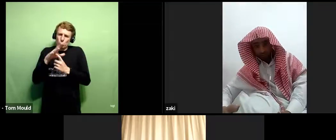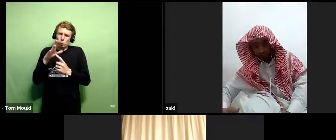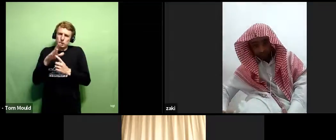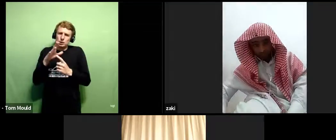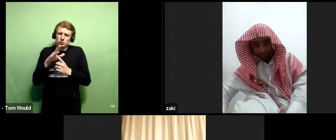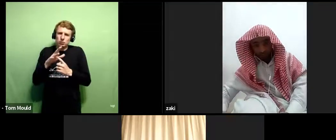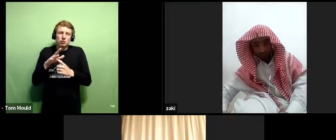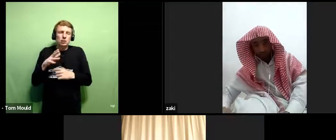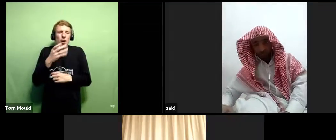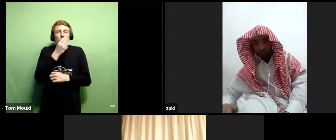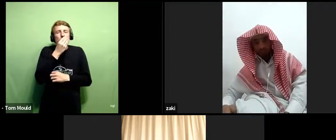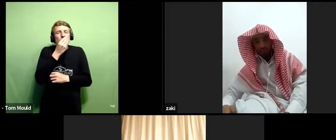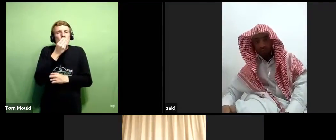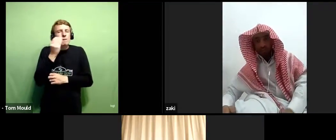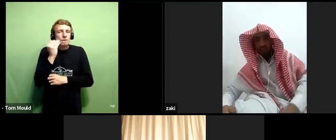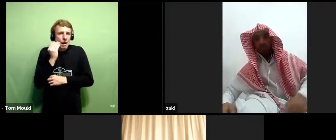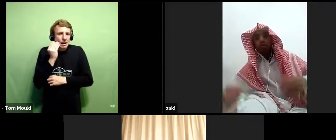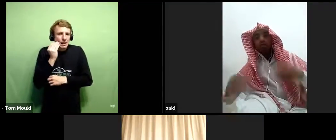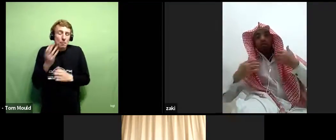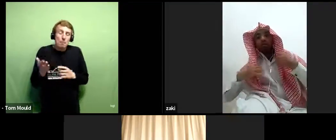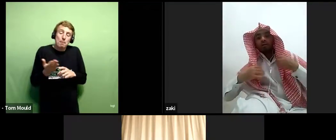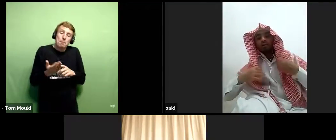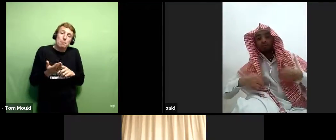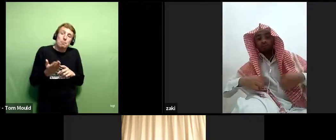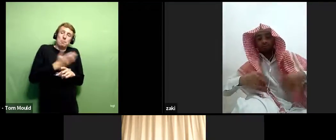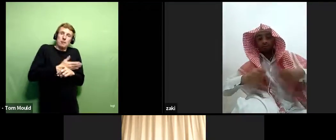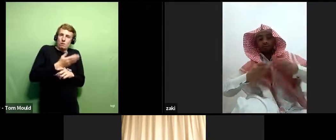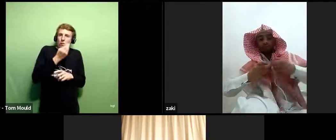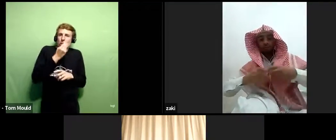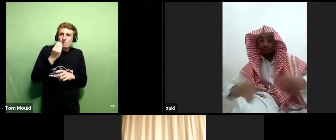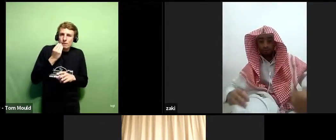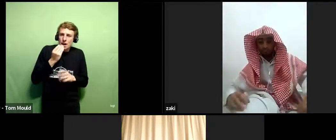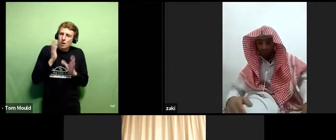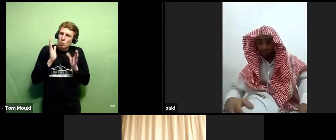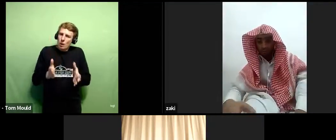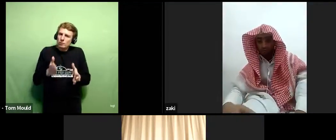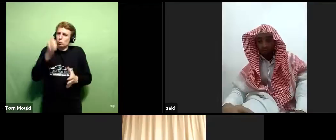the fasting there is an intention.